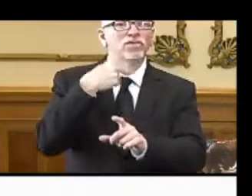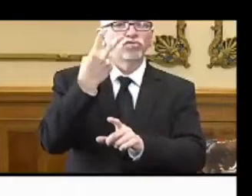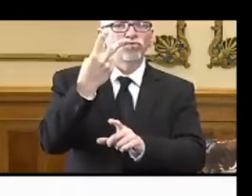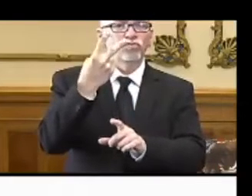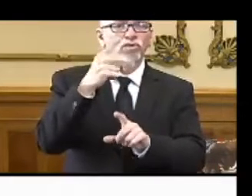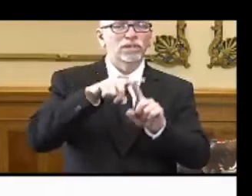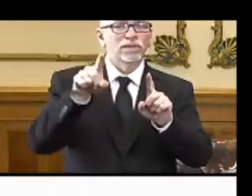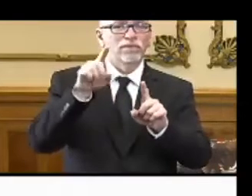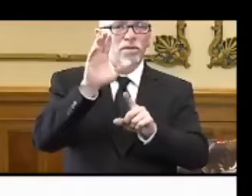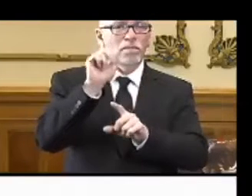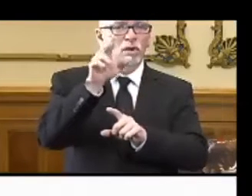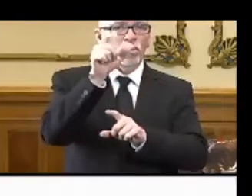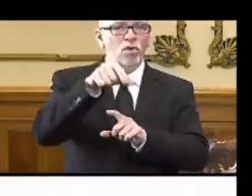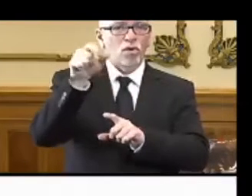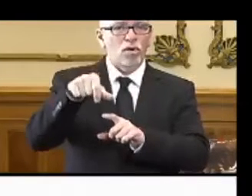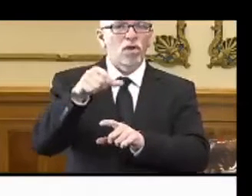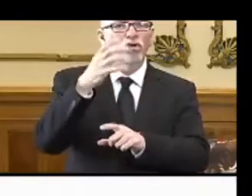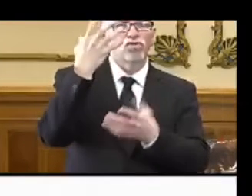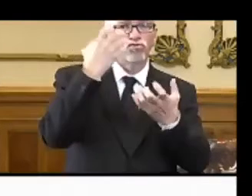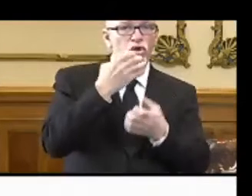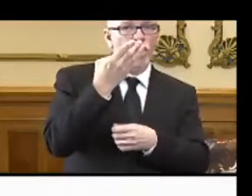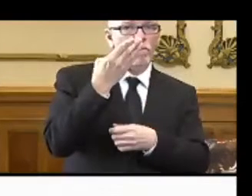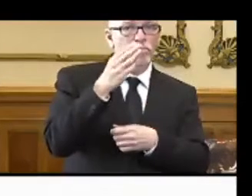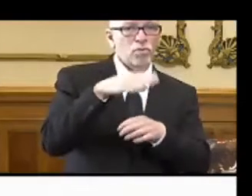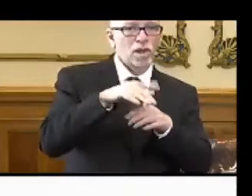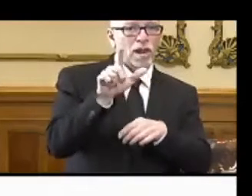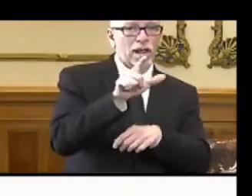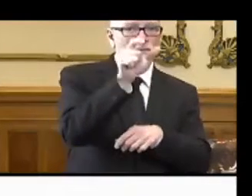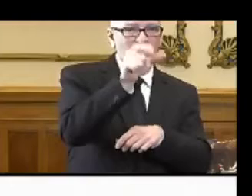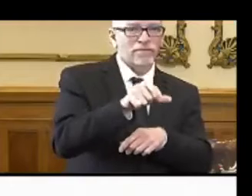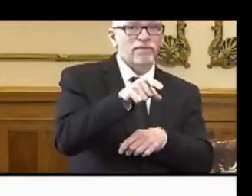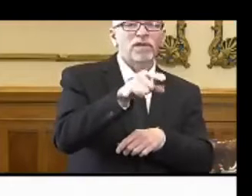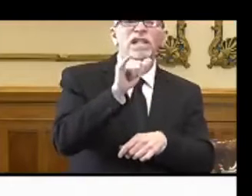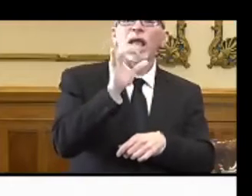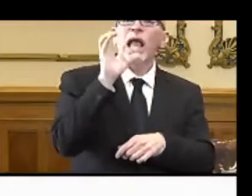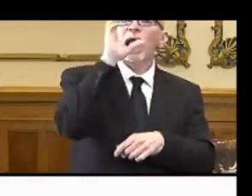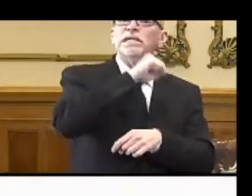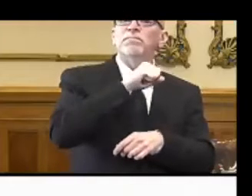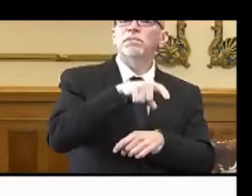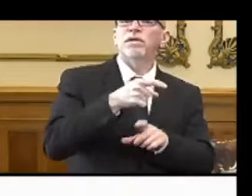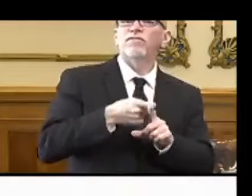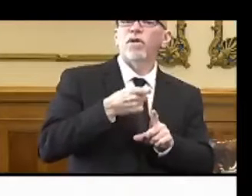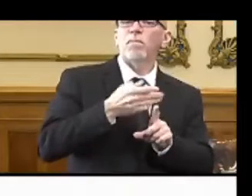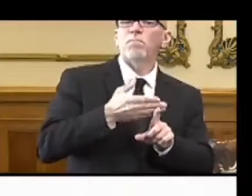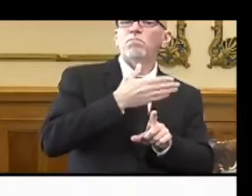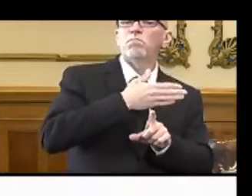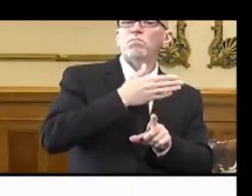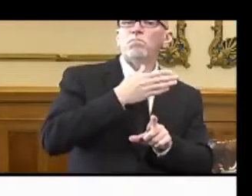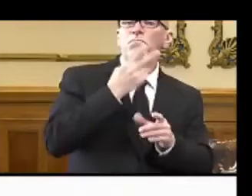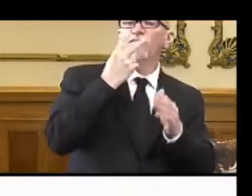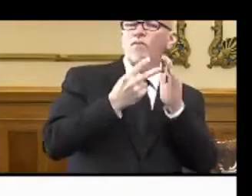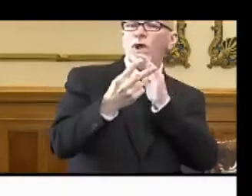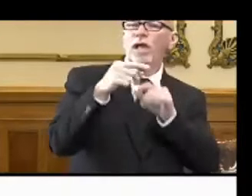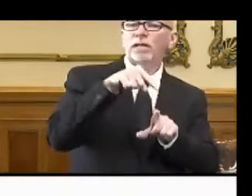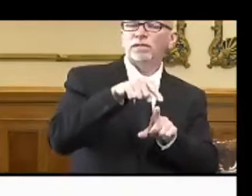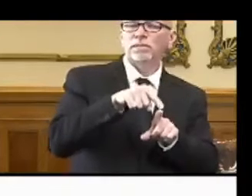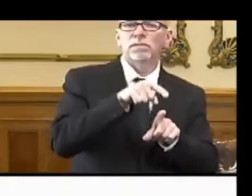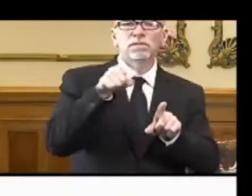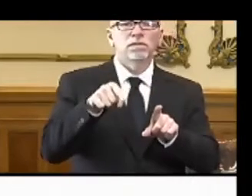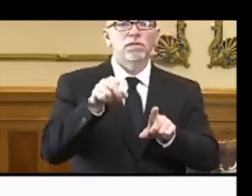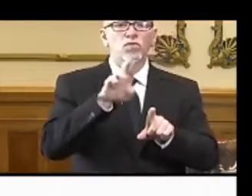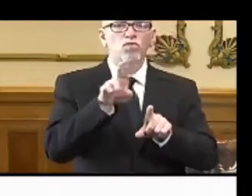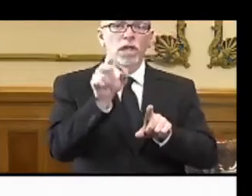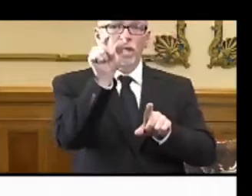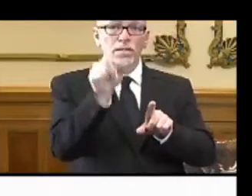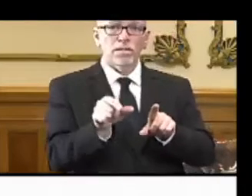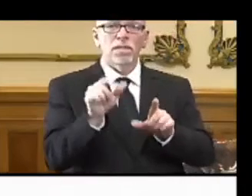bars. The darker blue bar on the left side is the estimate from the most recent revenue forecast. The bar on the